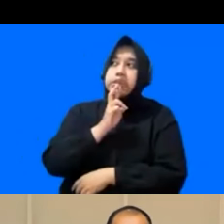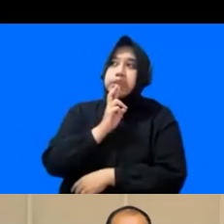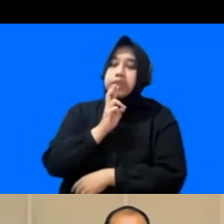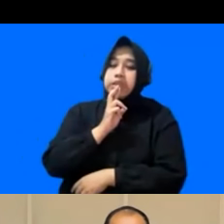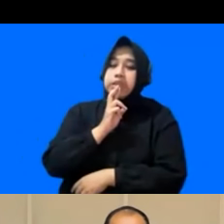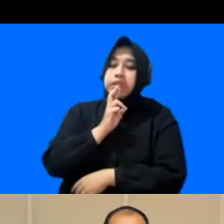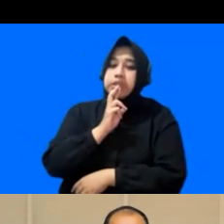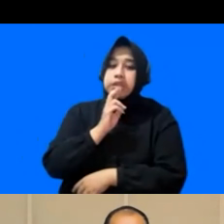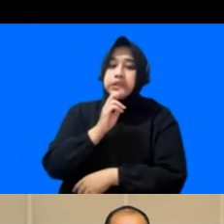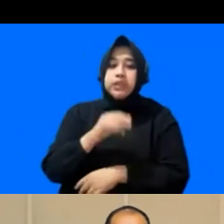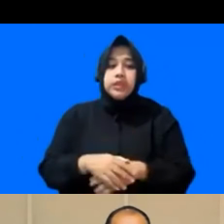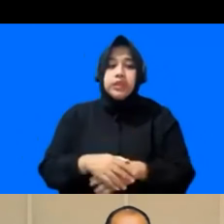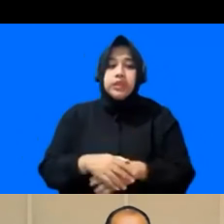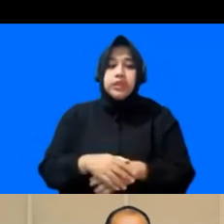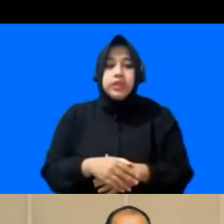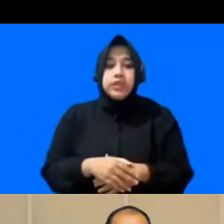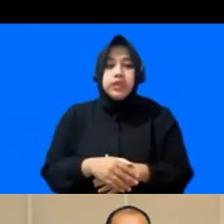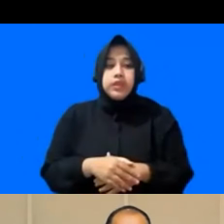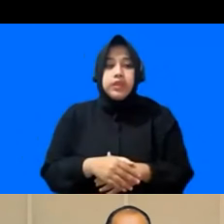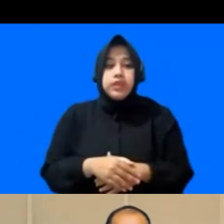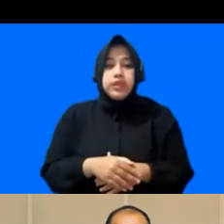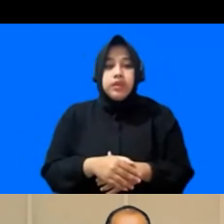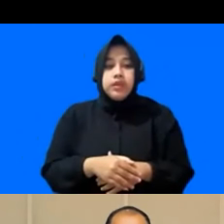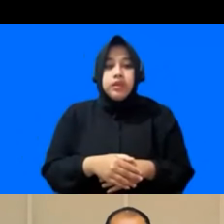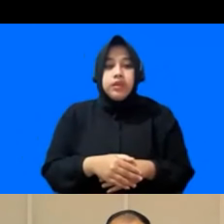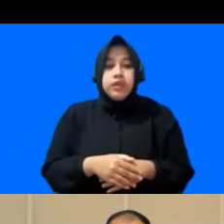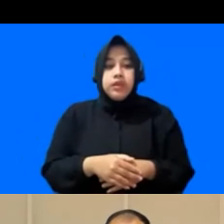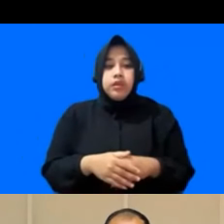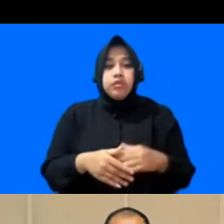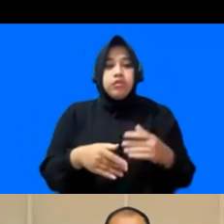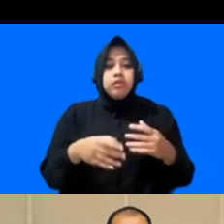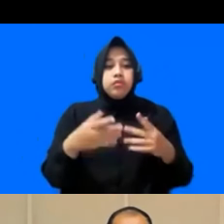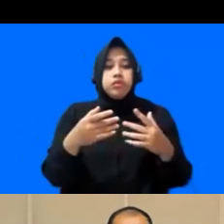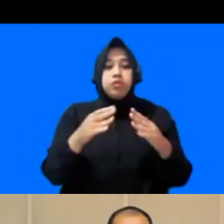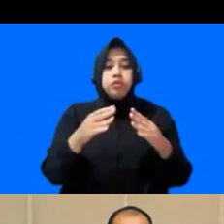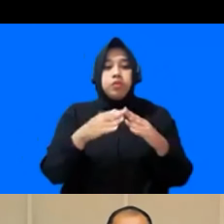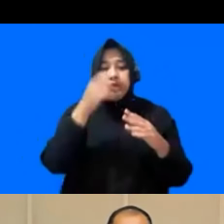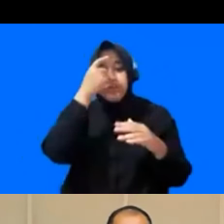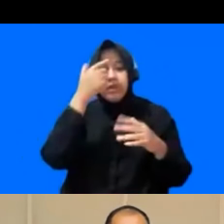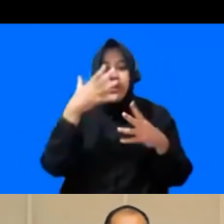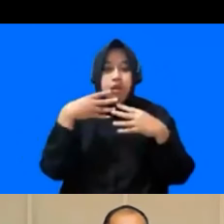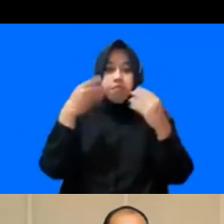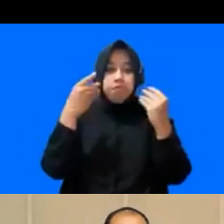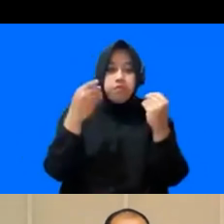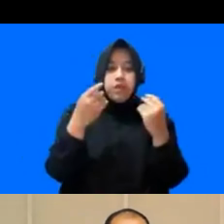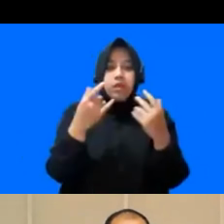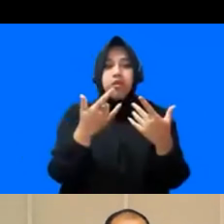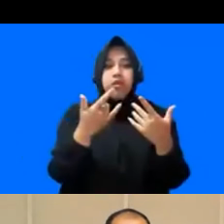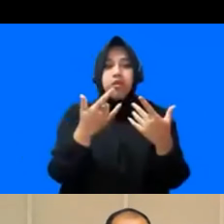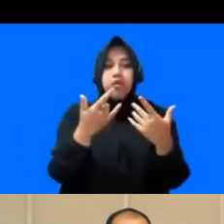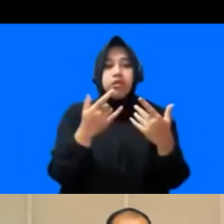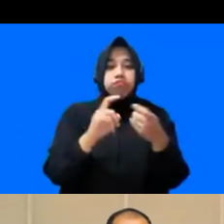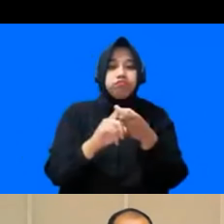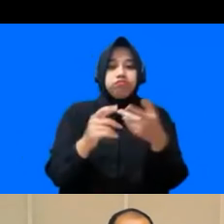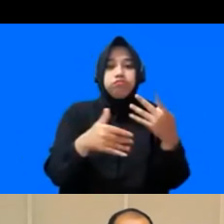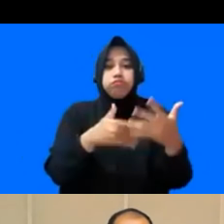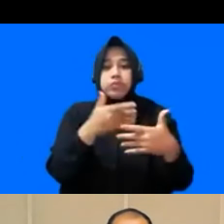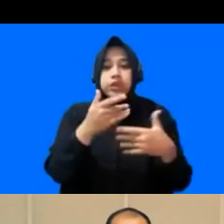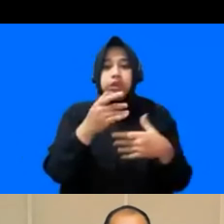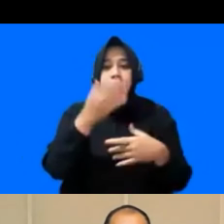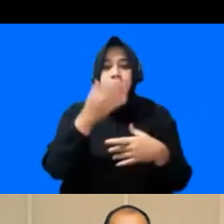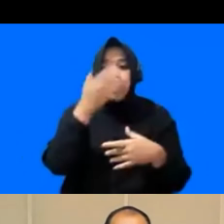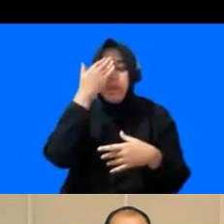in English, great hospitality, great humble, and also the great brotherhood. The reason why we